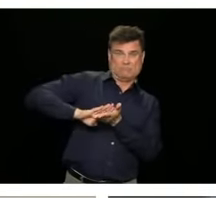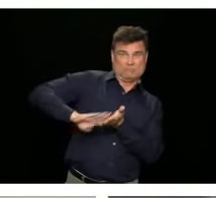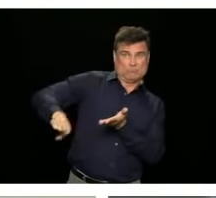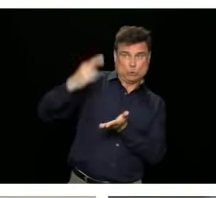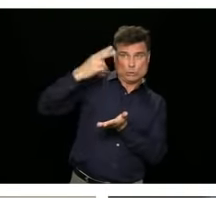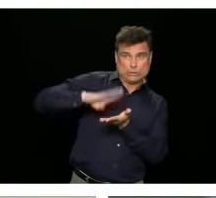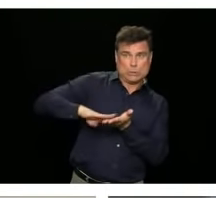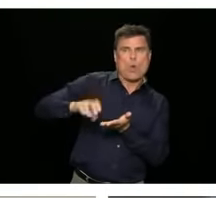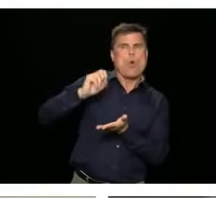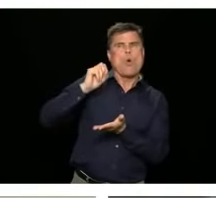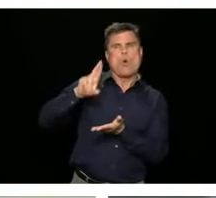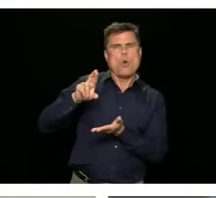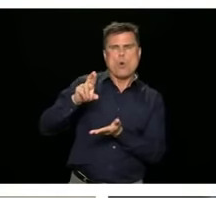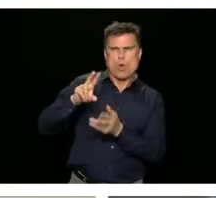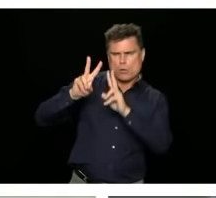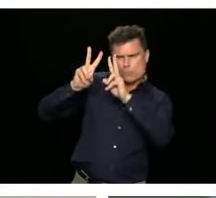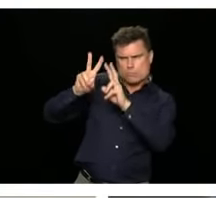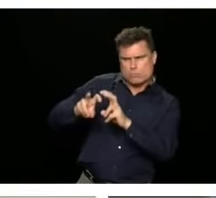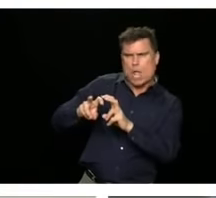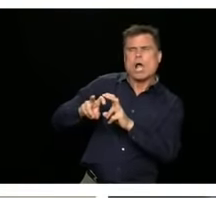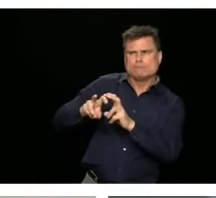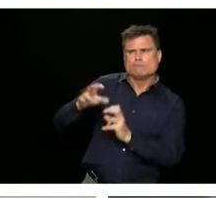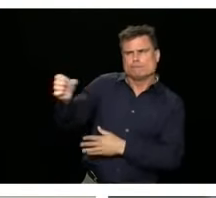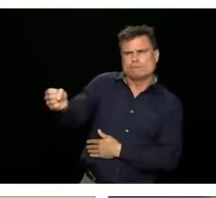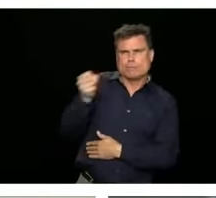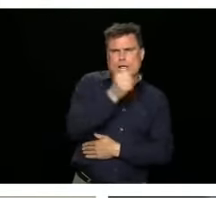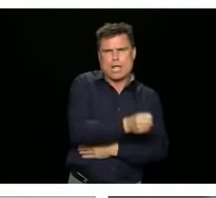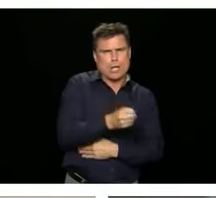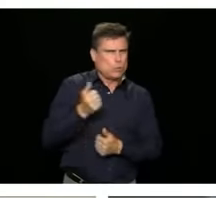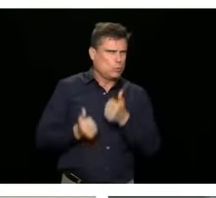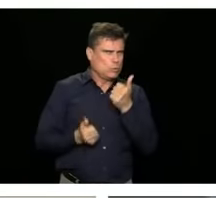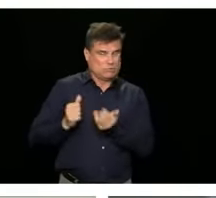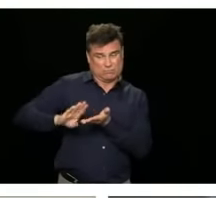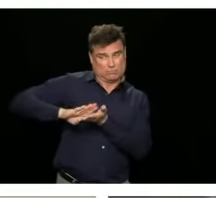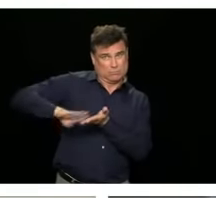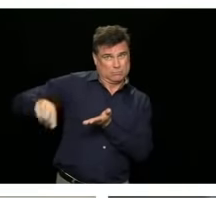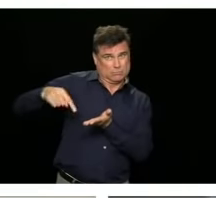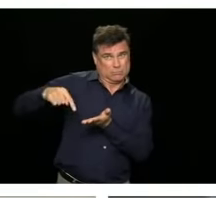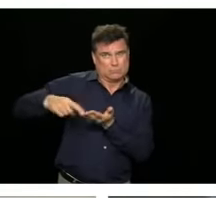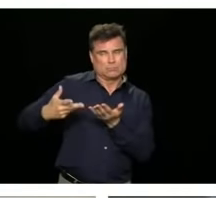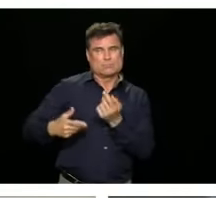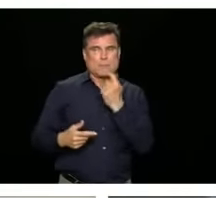there's been some recent programs and Ministry of Advanced Education to